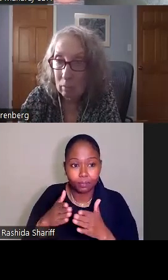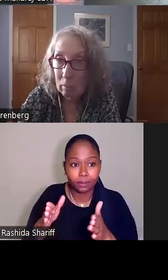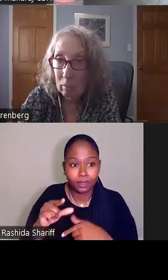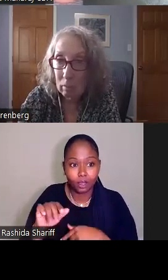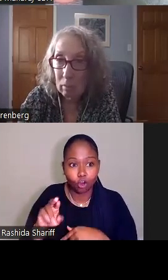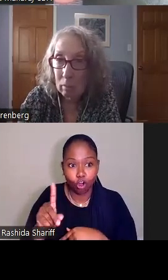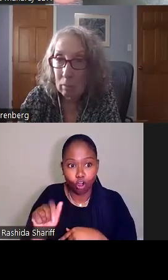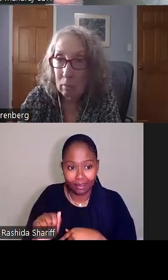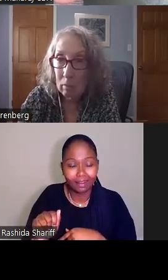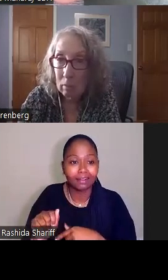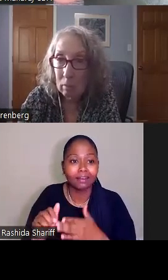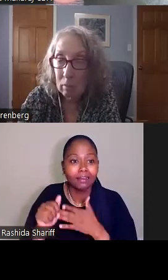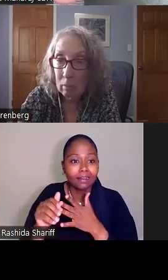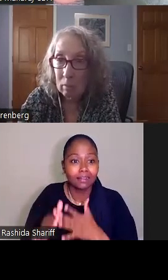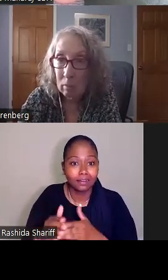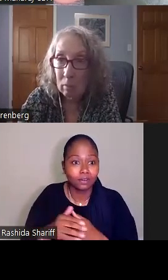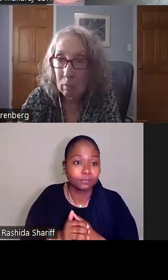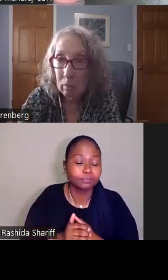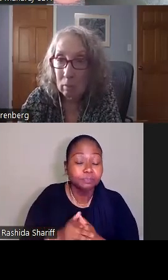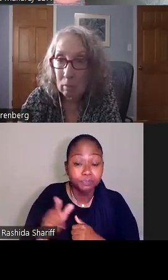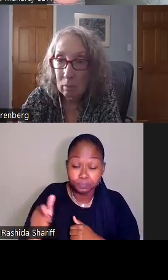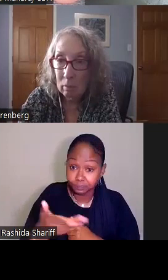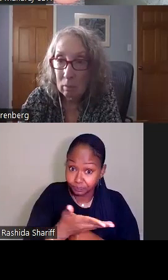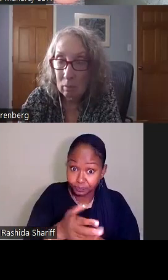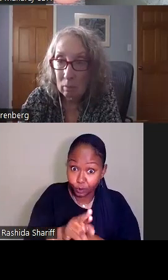Guardian work that she's been leading. Regina?